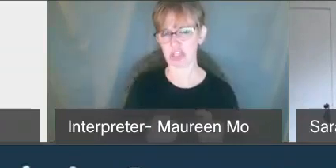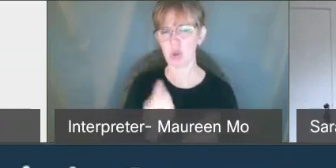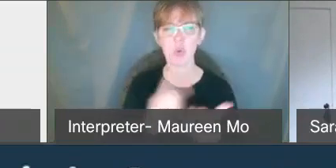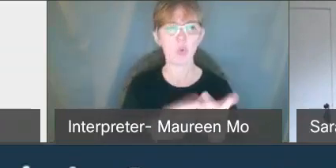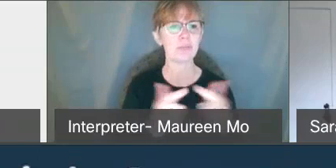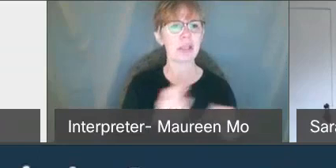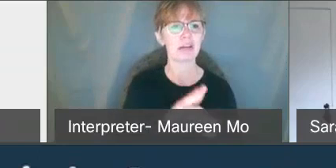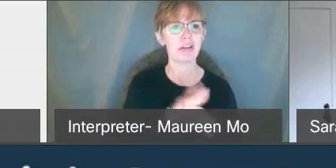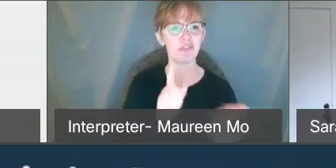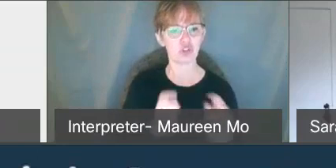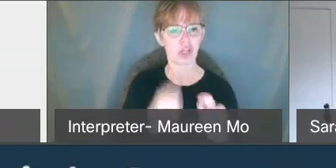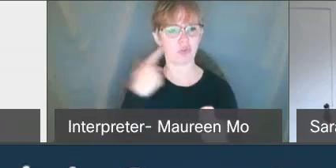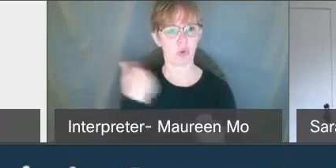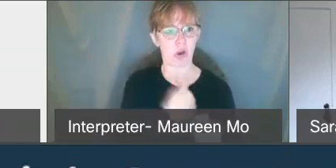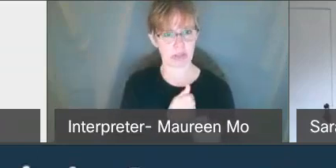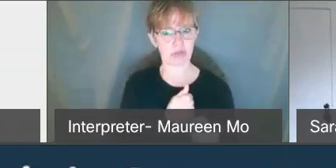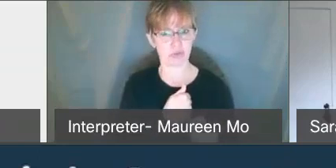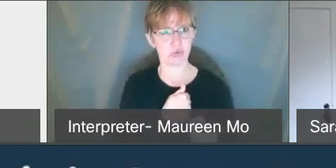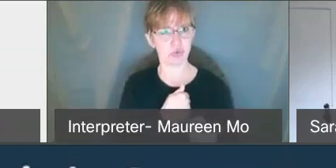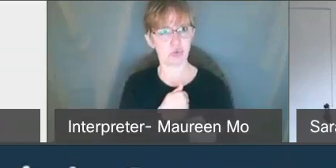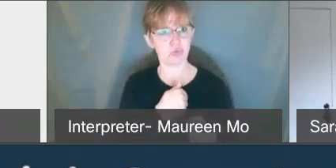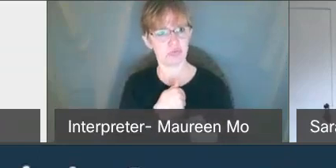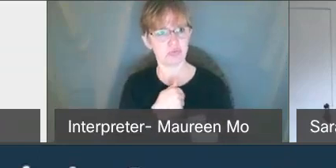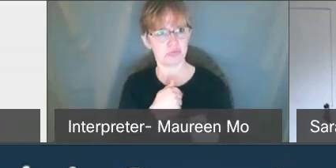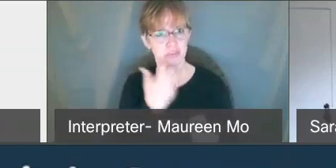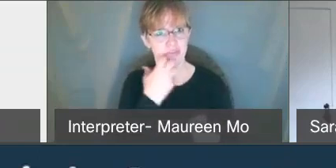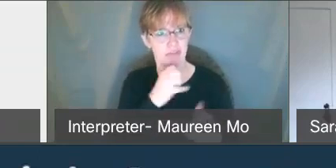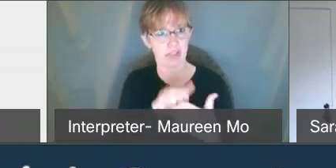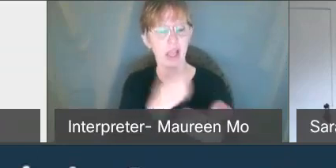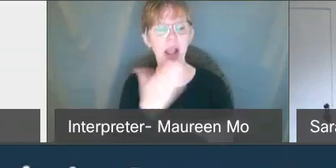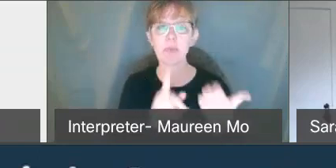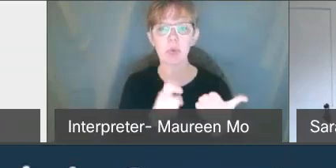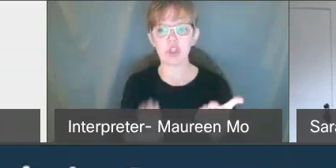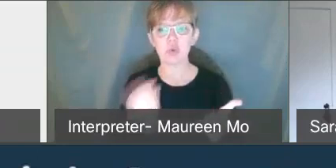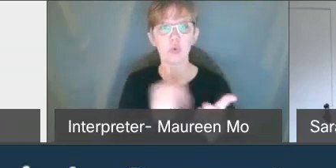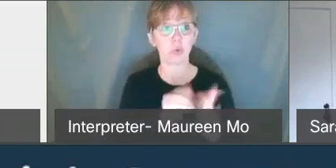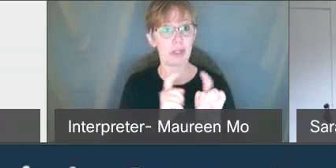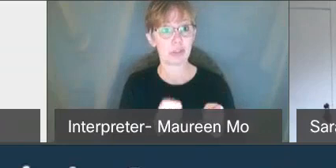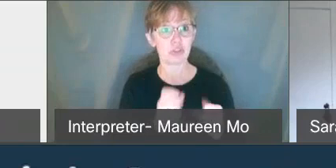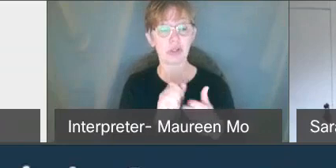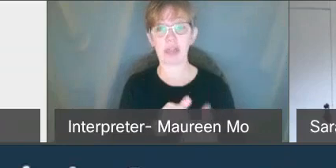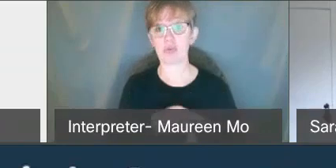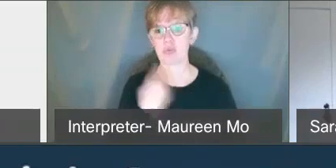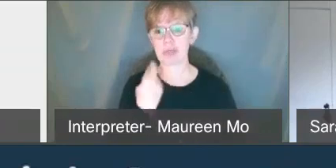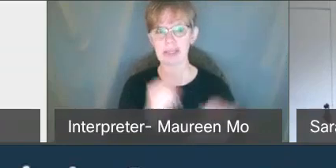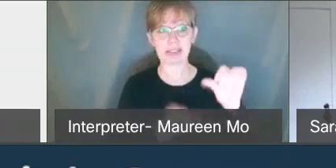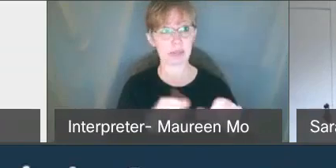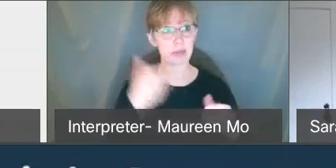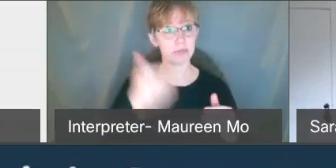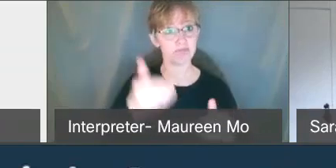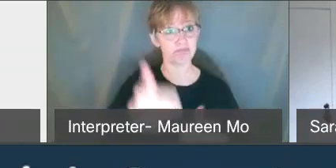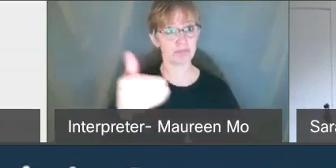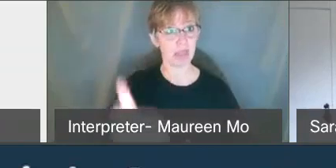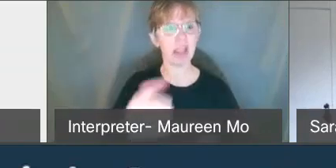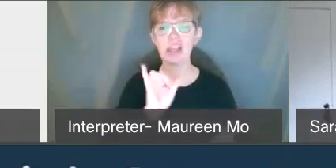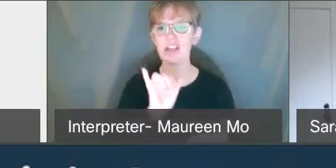for us to care? And that might be about re-administering a risk assessment at some regular interval. And if that's the